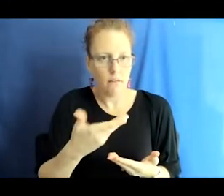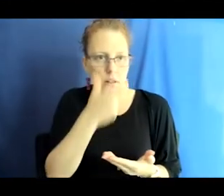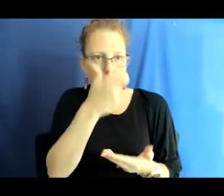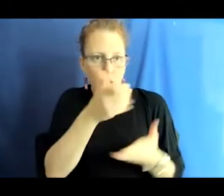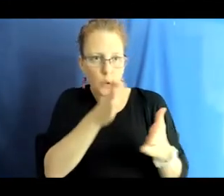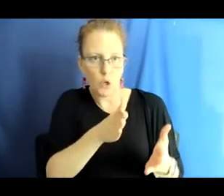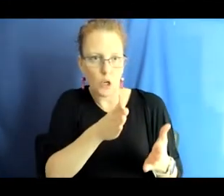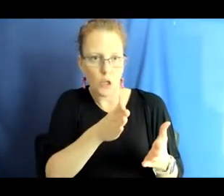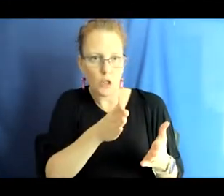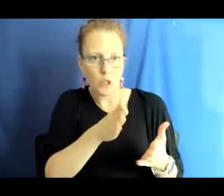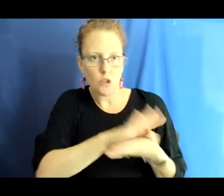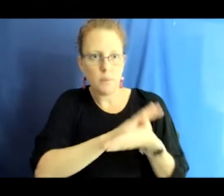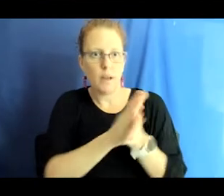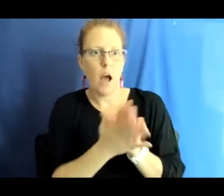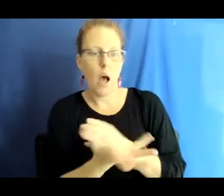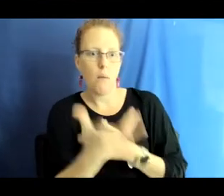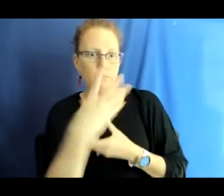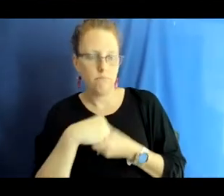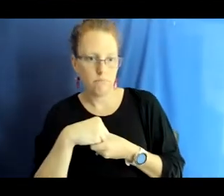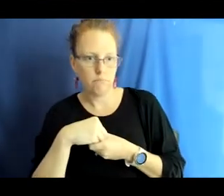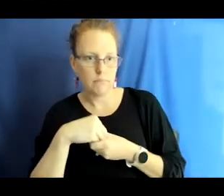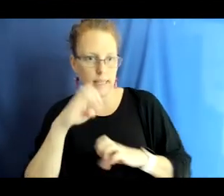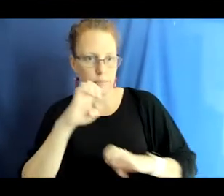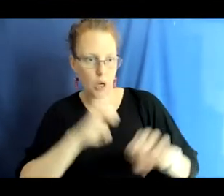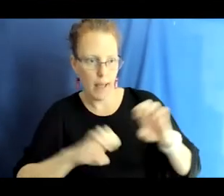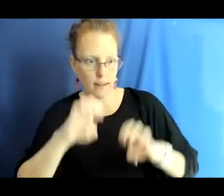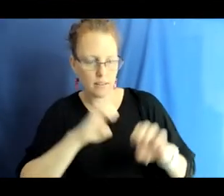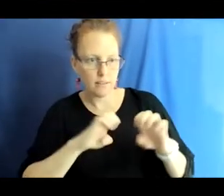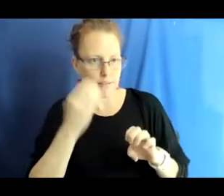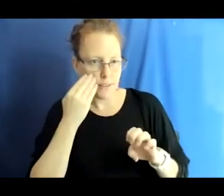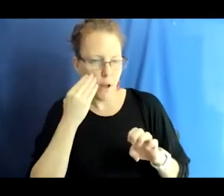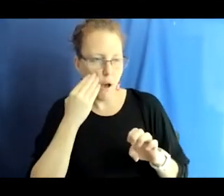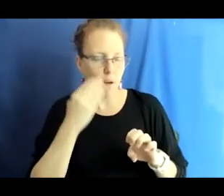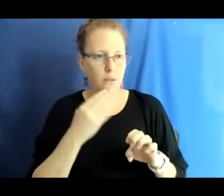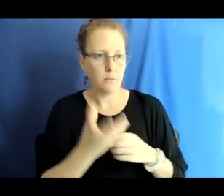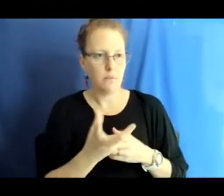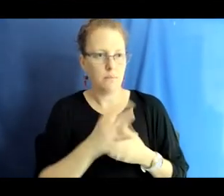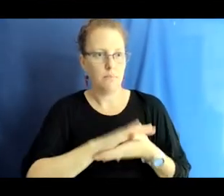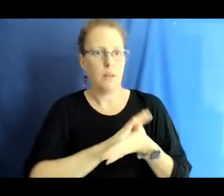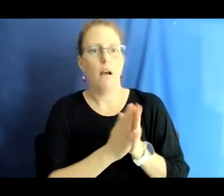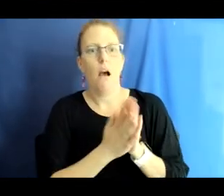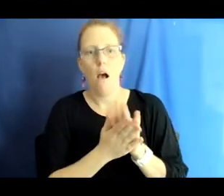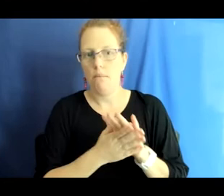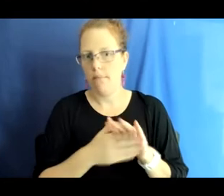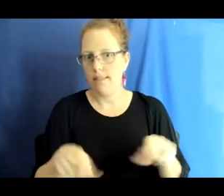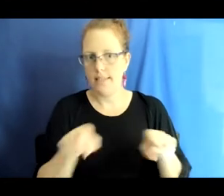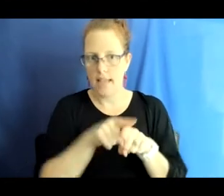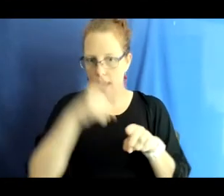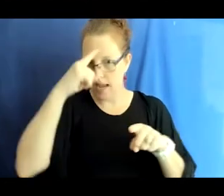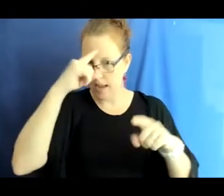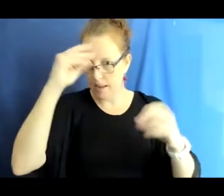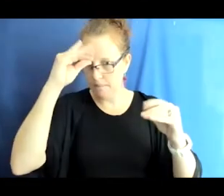and not just having people like out in the cold just wondering what the hell are we even doing. But that's good to hear. Yeah, it was